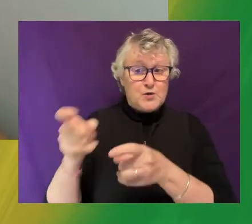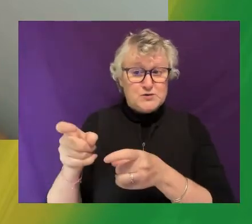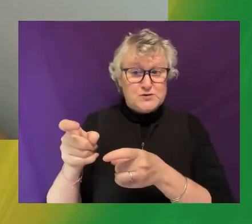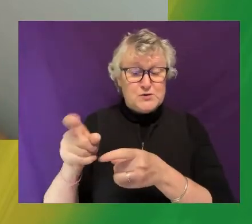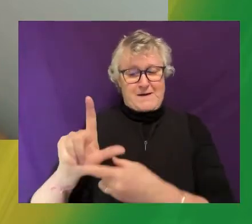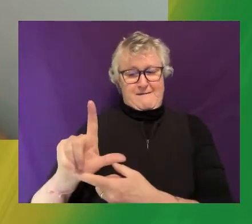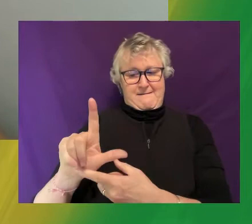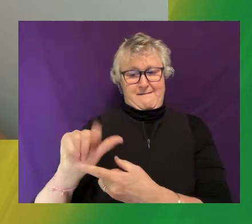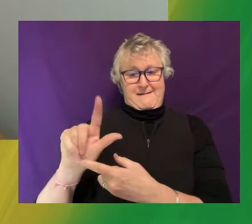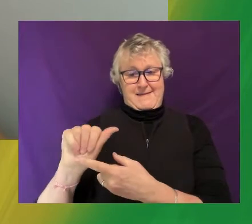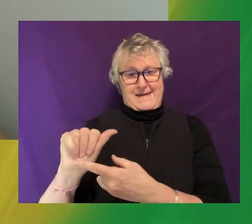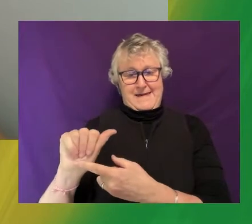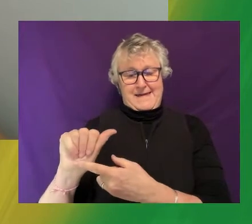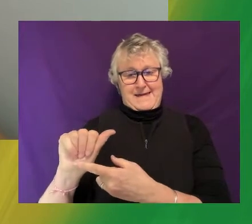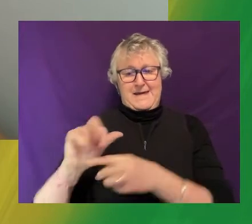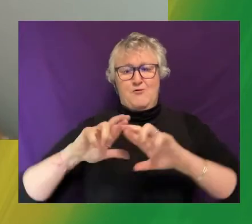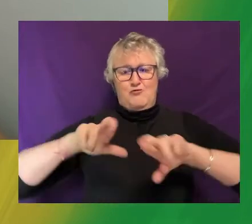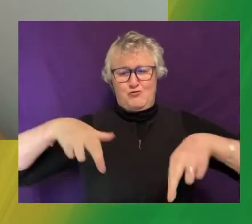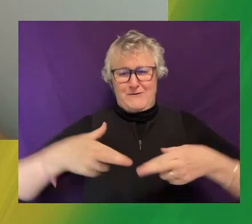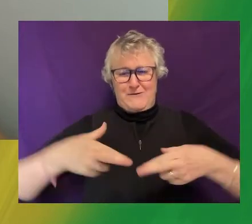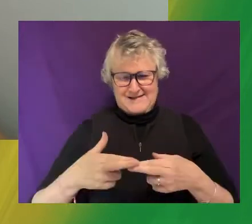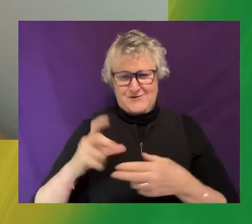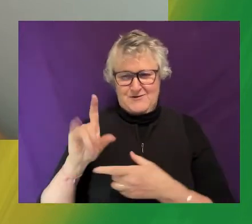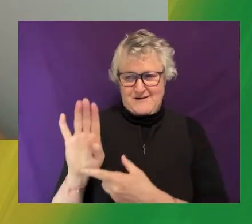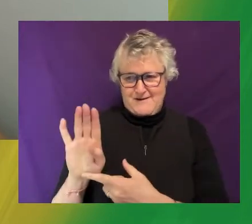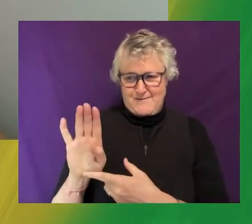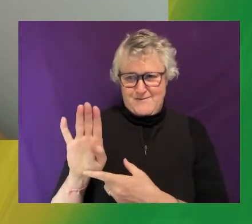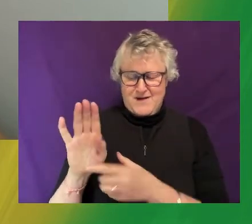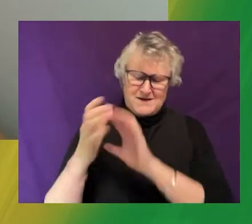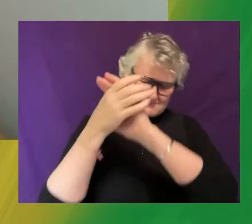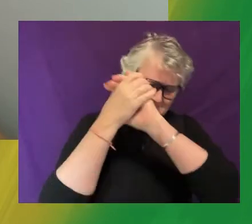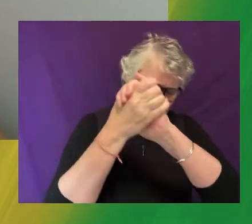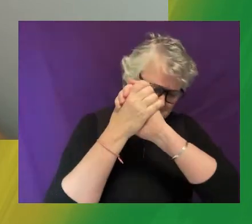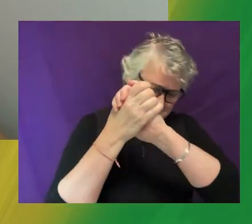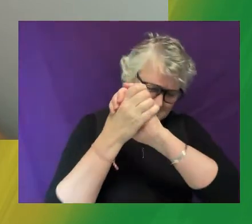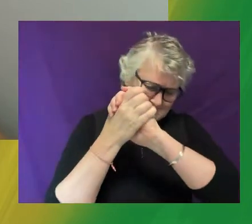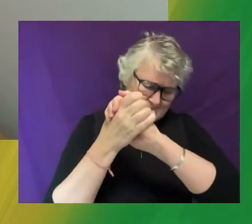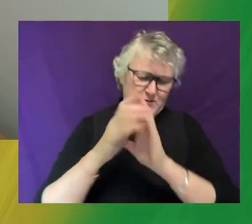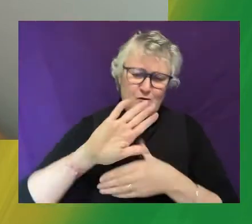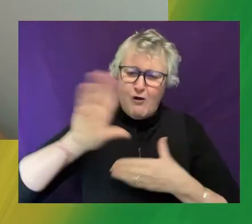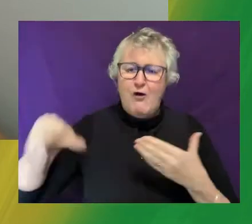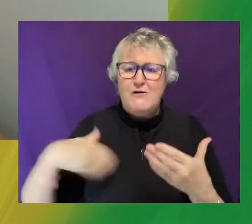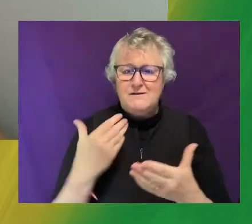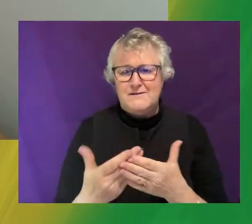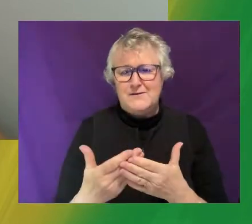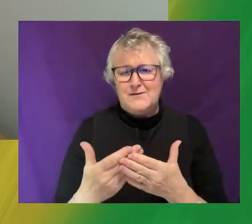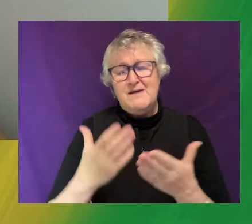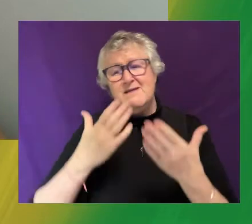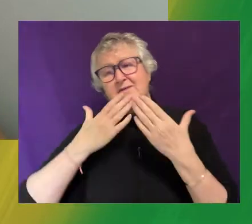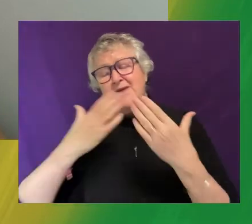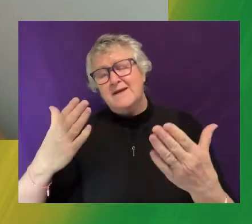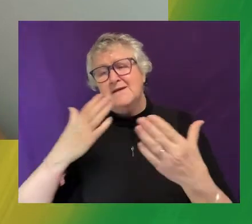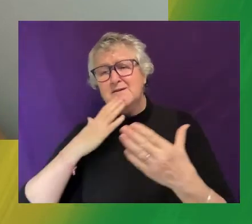Angeles Regional Club. Congratulations to you all. Thank you for shining your light